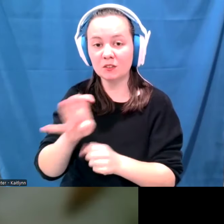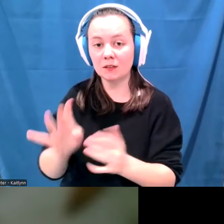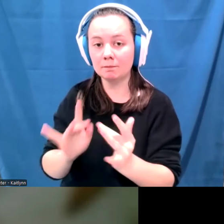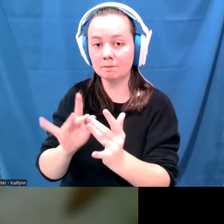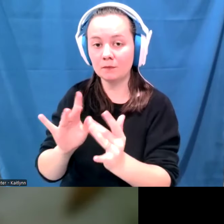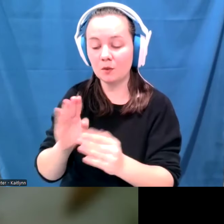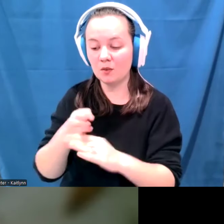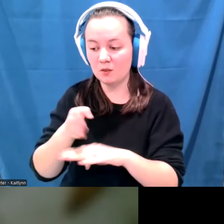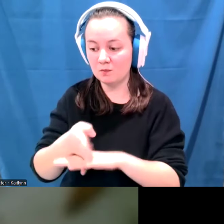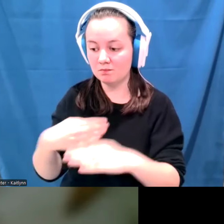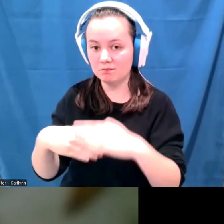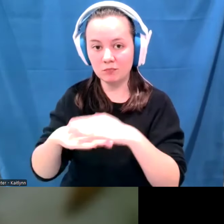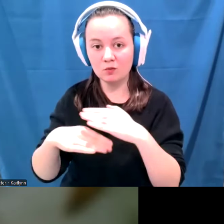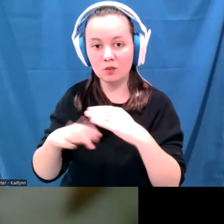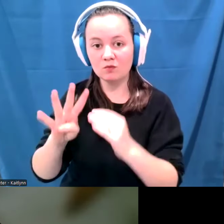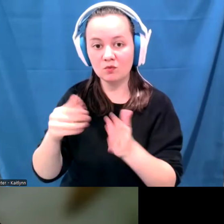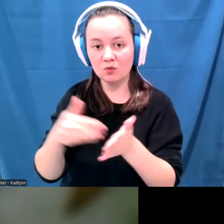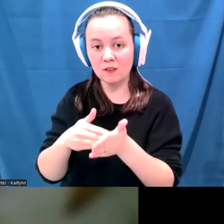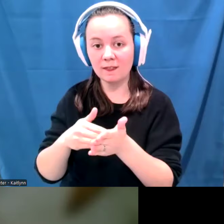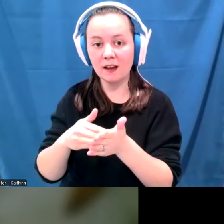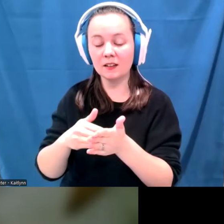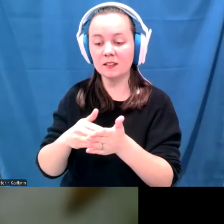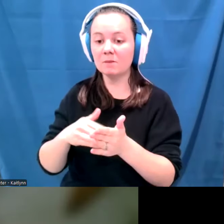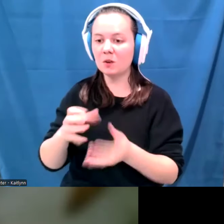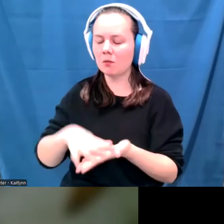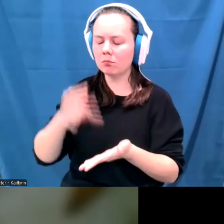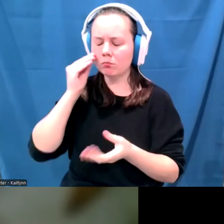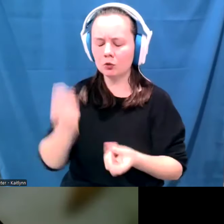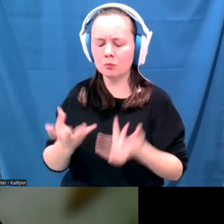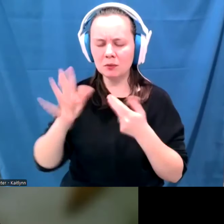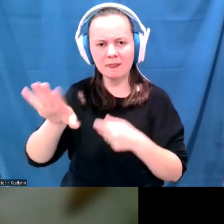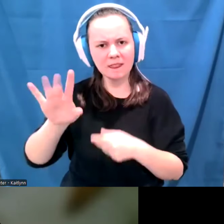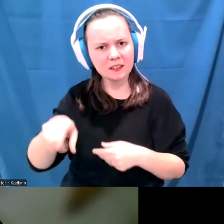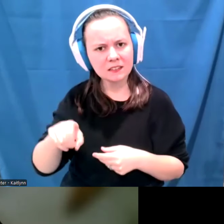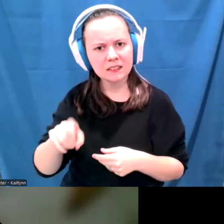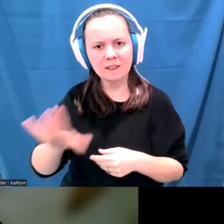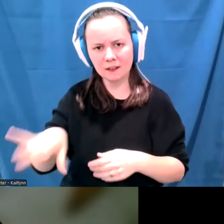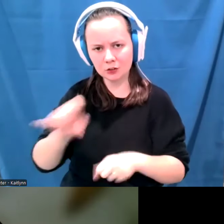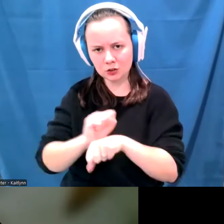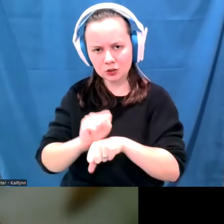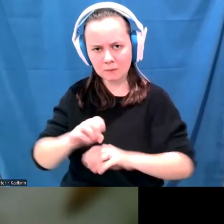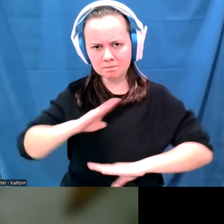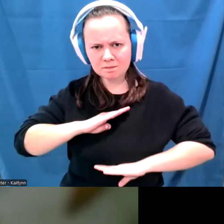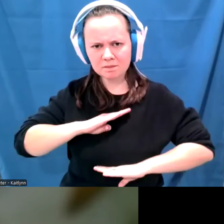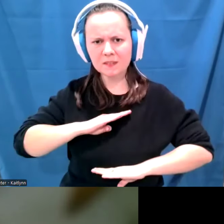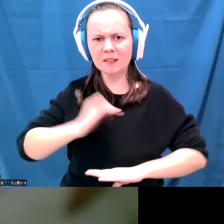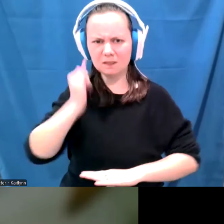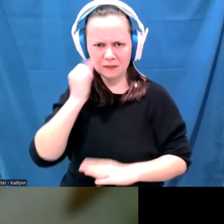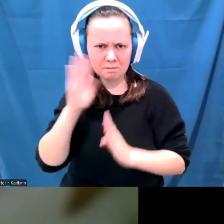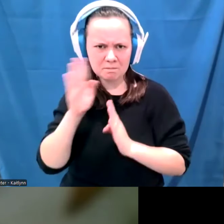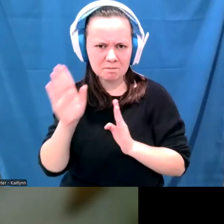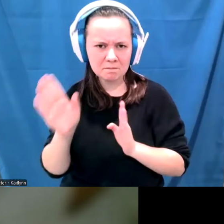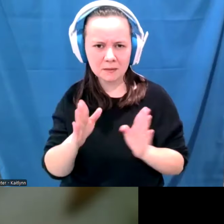And we learned so much about their training needs, about their supervision experiences, about their job satisfaction, intent to leave, so many indicators that